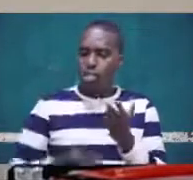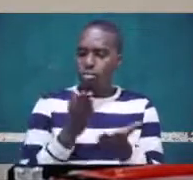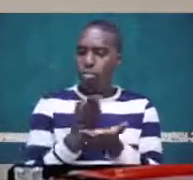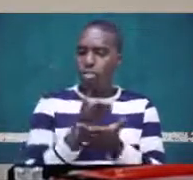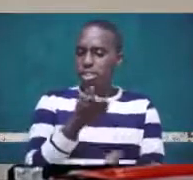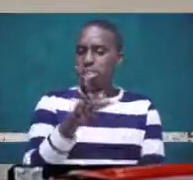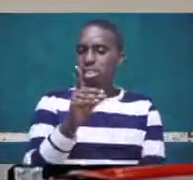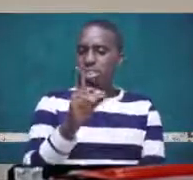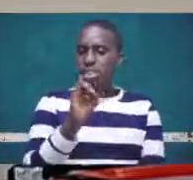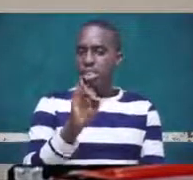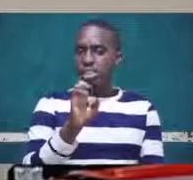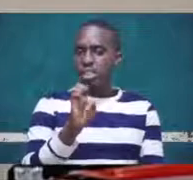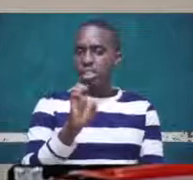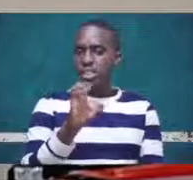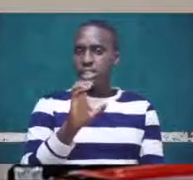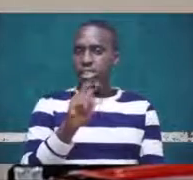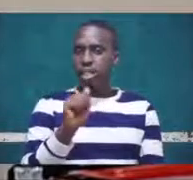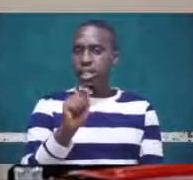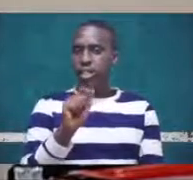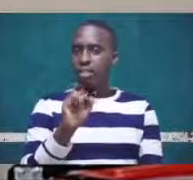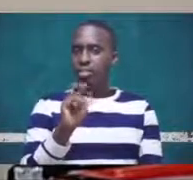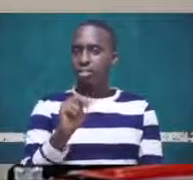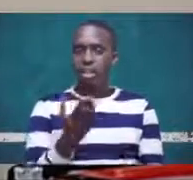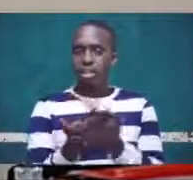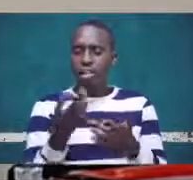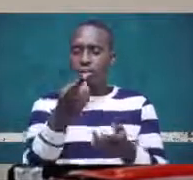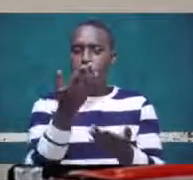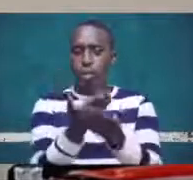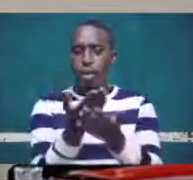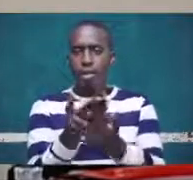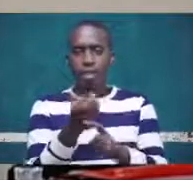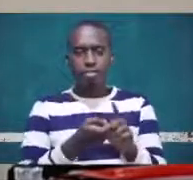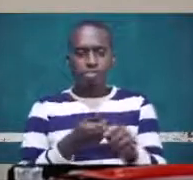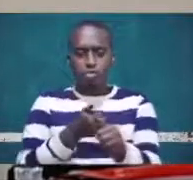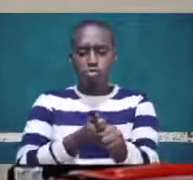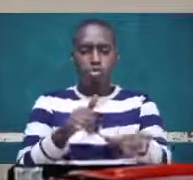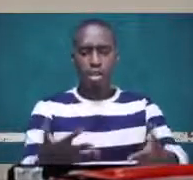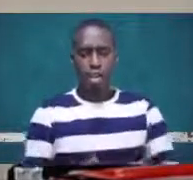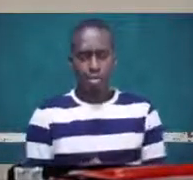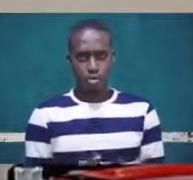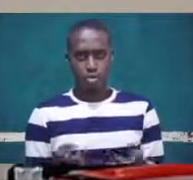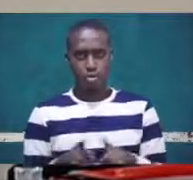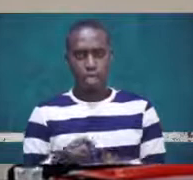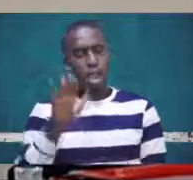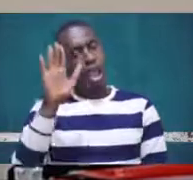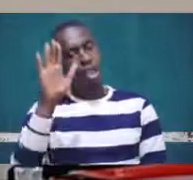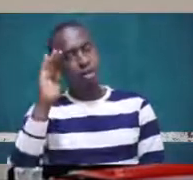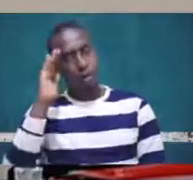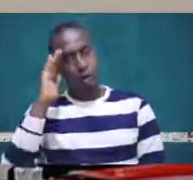dictation? What exactly is this command, and how does it flow? High command